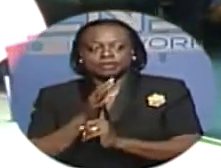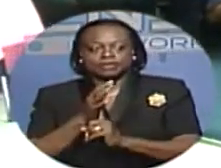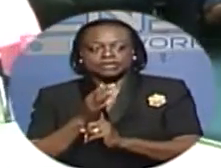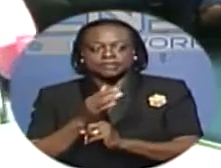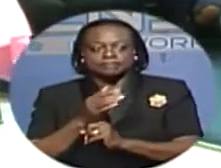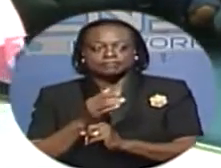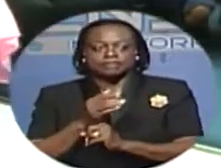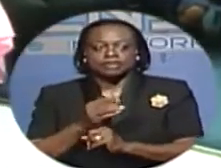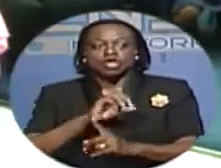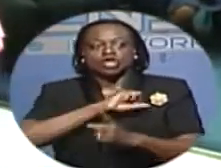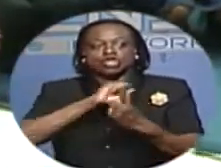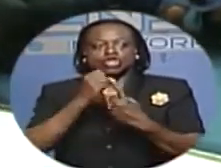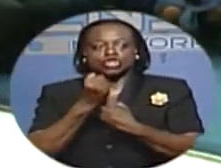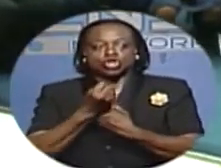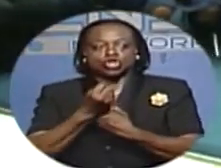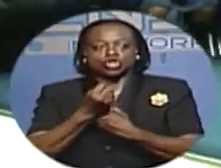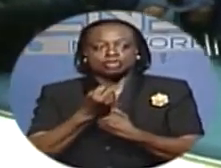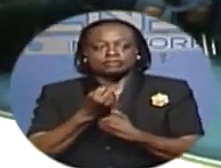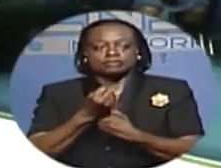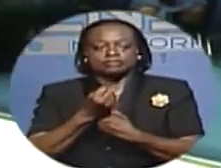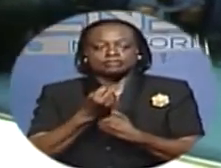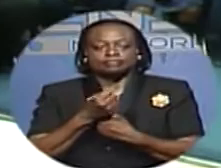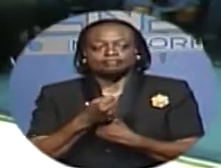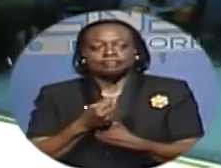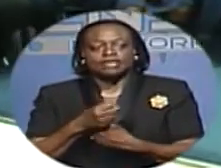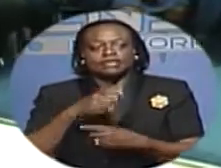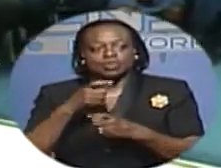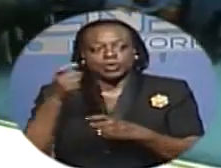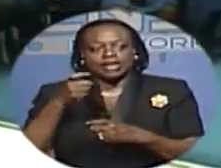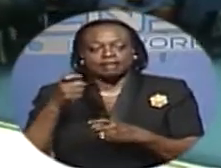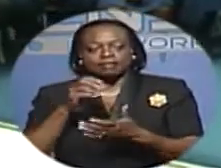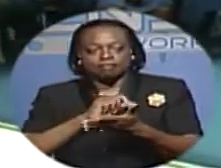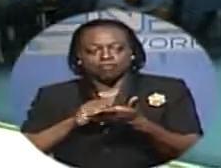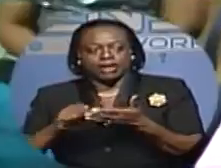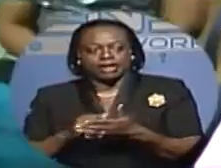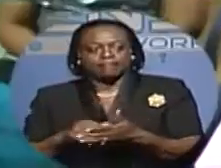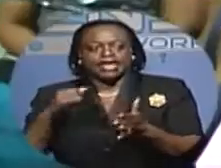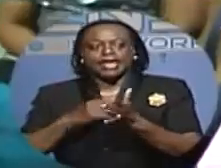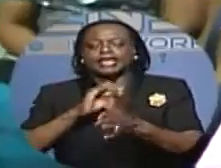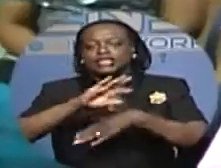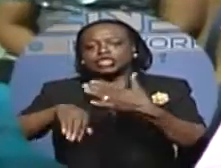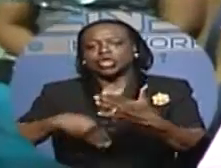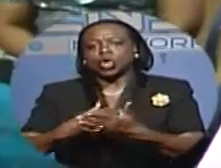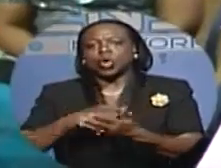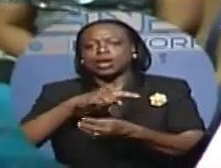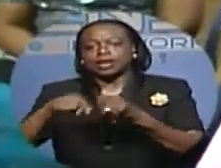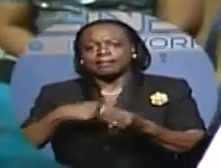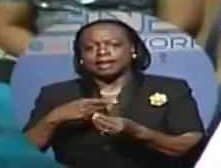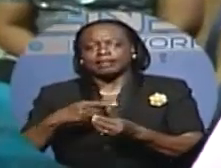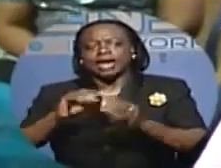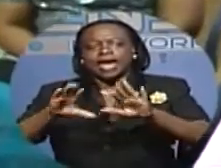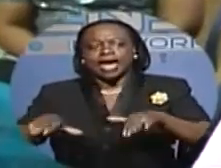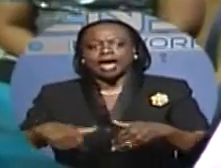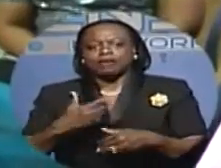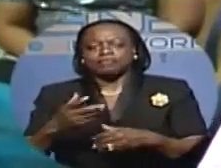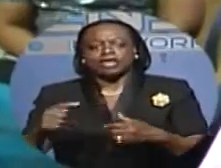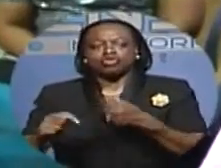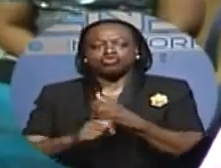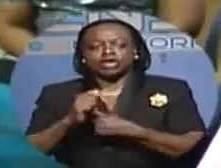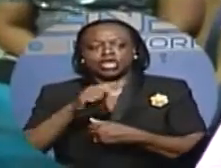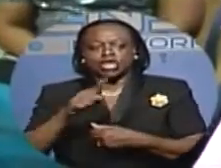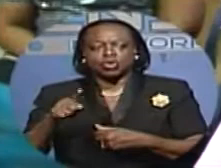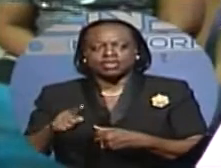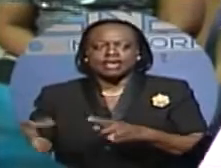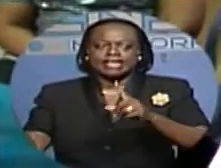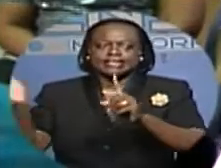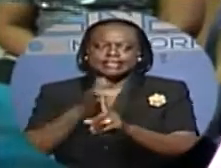one actually encouraged her to write this winning article. It's all about how they're treating you. They give you